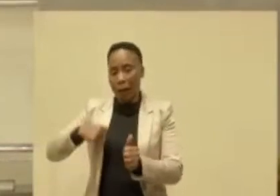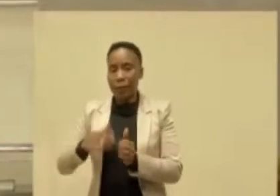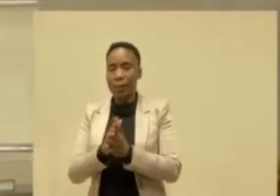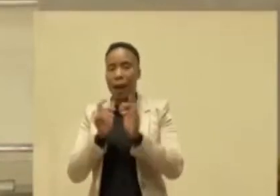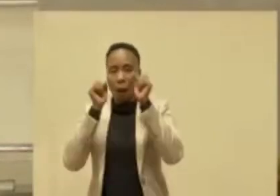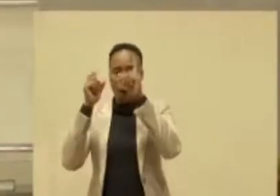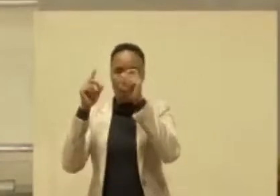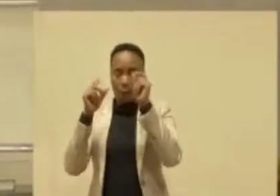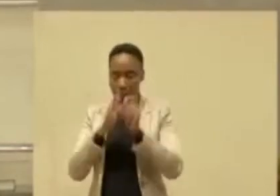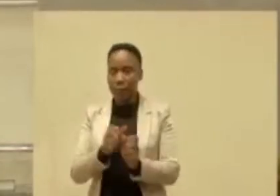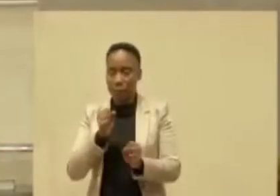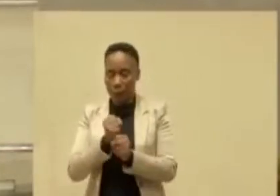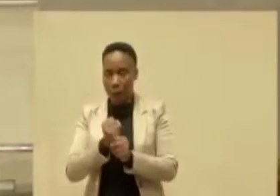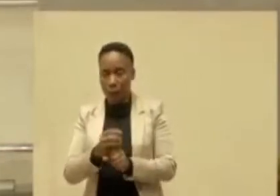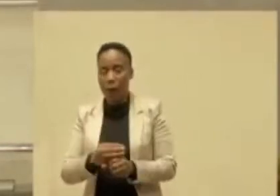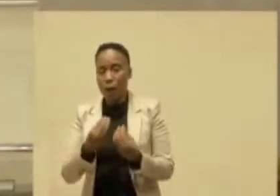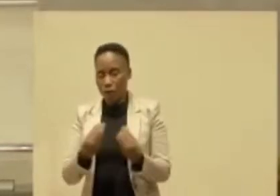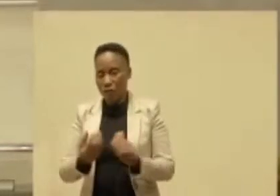awareness